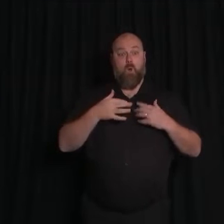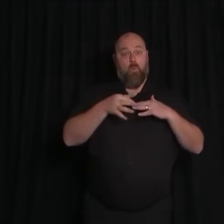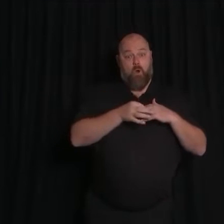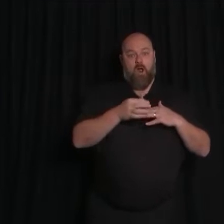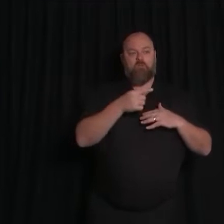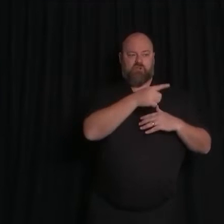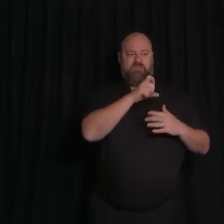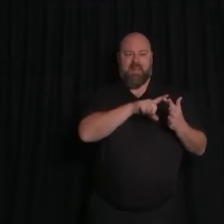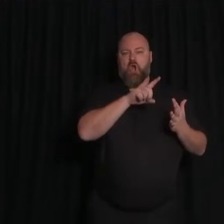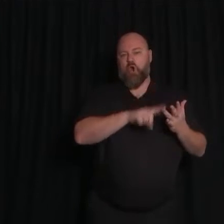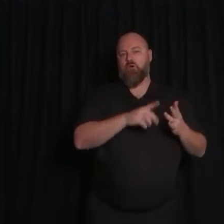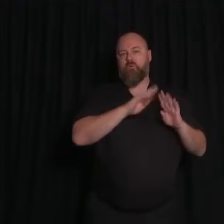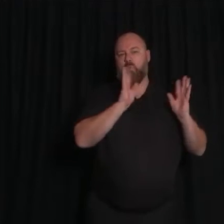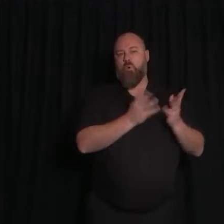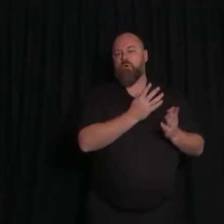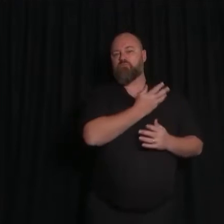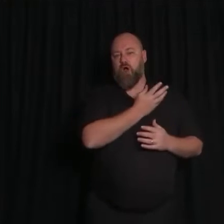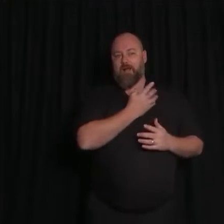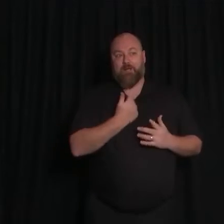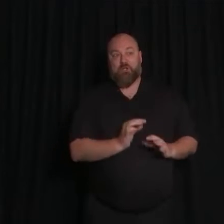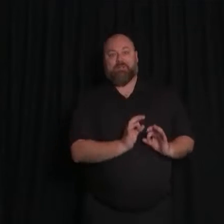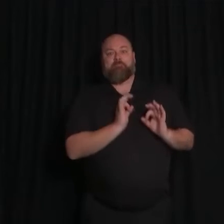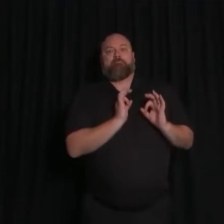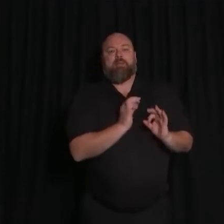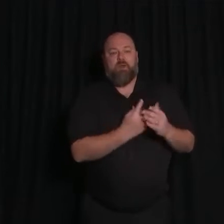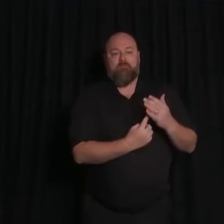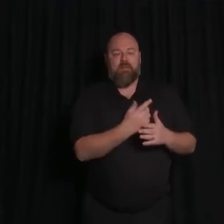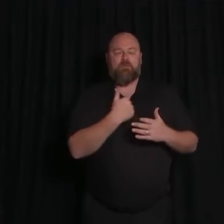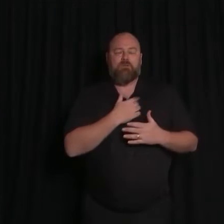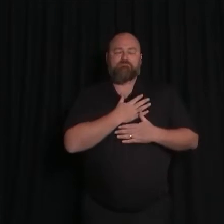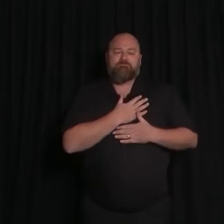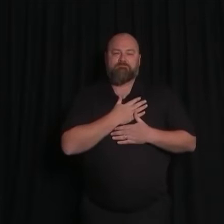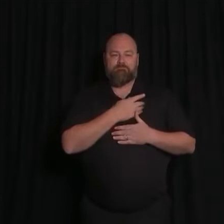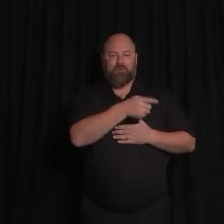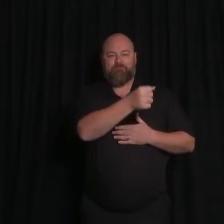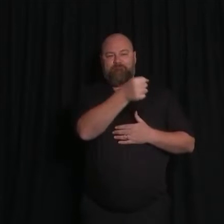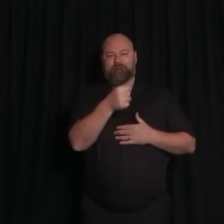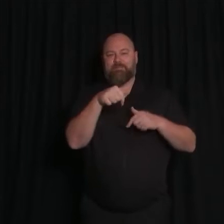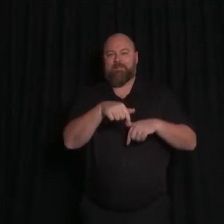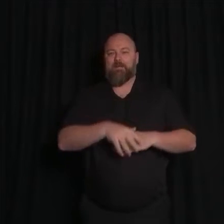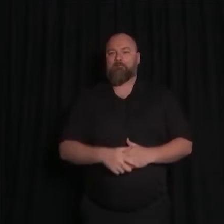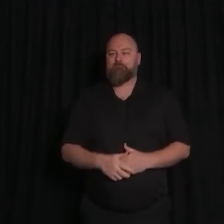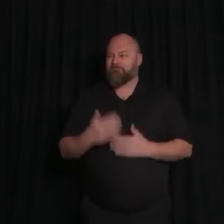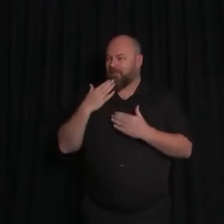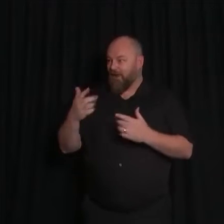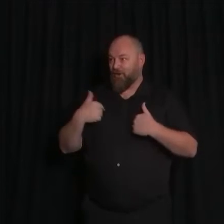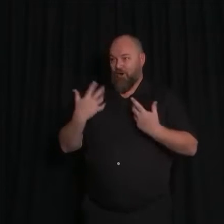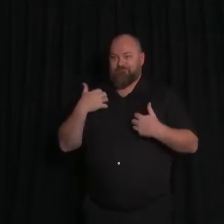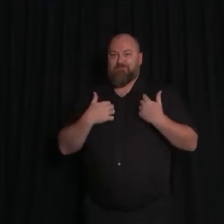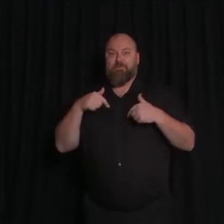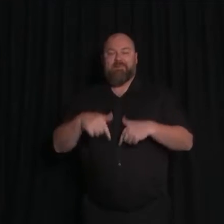her special event as well, and we're really delighted you can be here. Thank you so much. I'm delighted to be here. This is